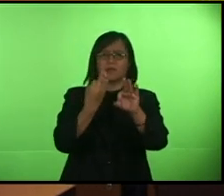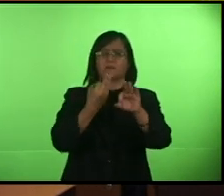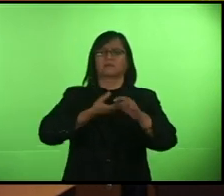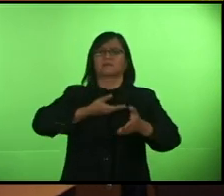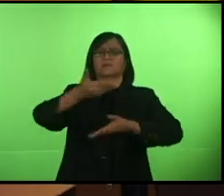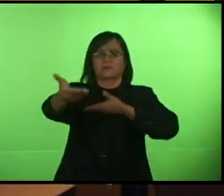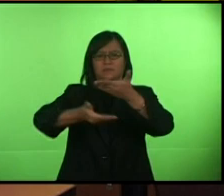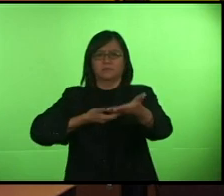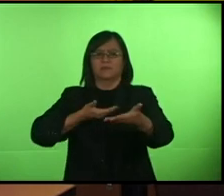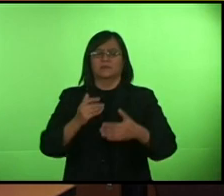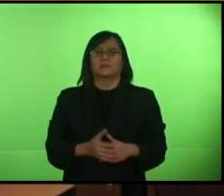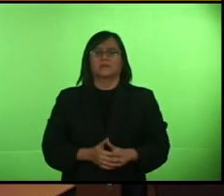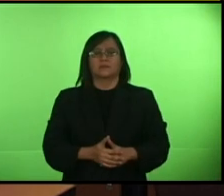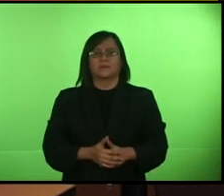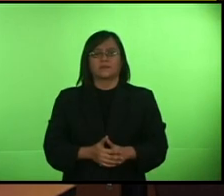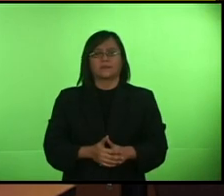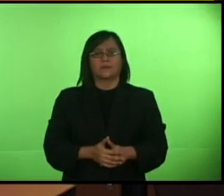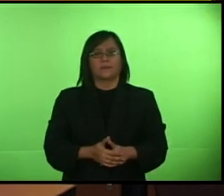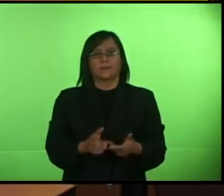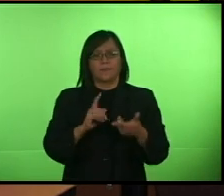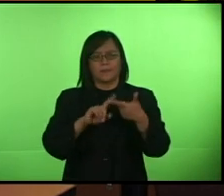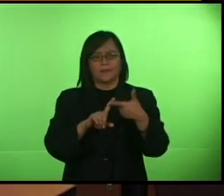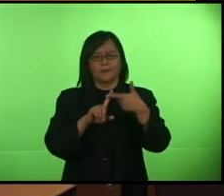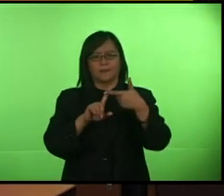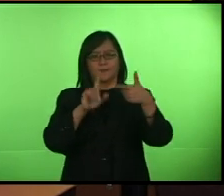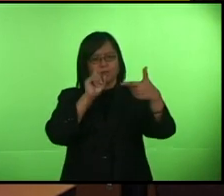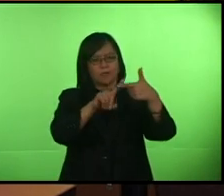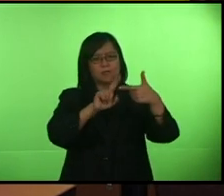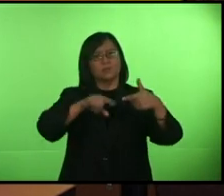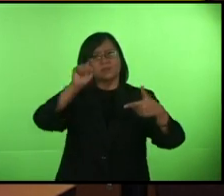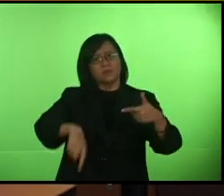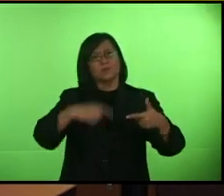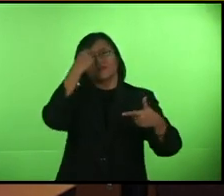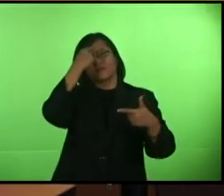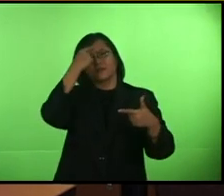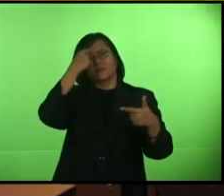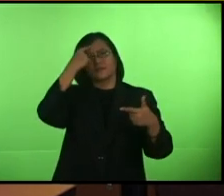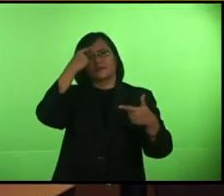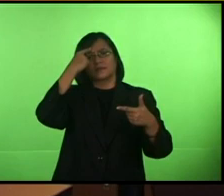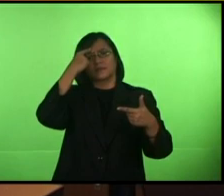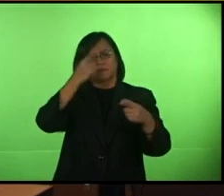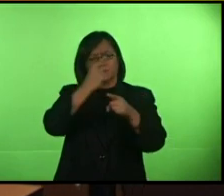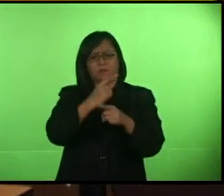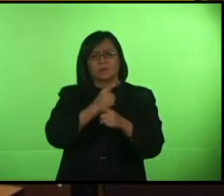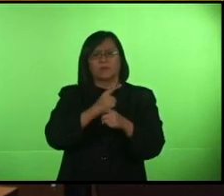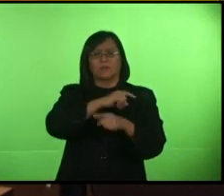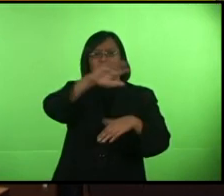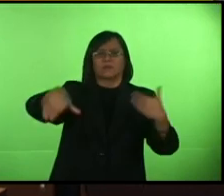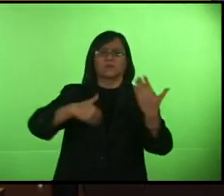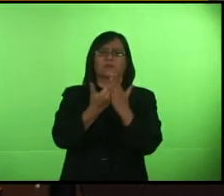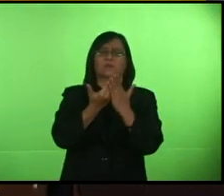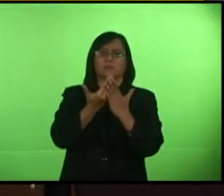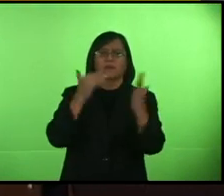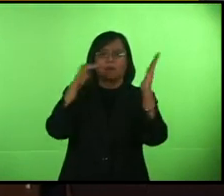the feedback, which I have covered just now. And the next one, you have to think carefully about all the